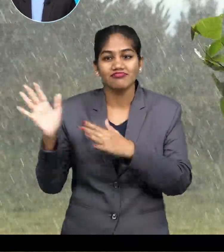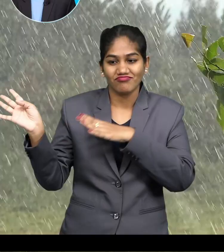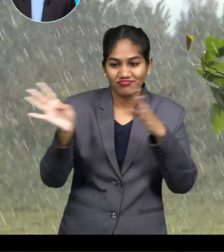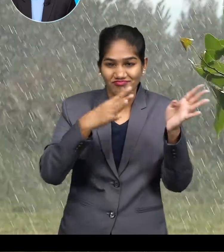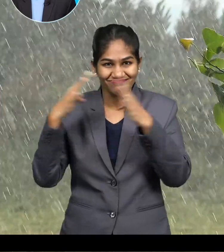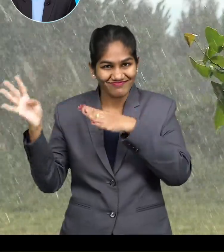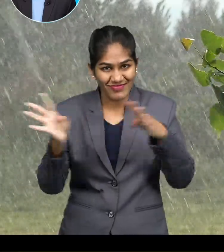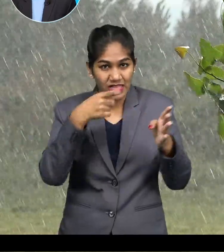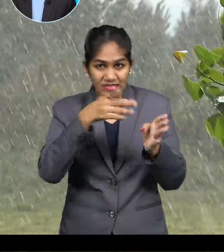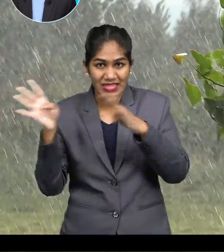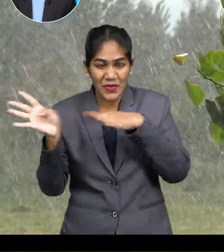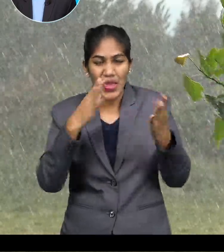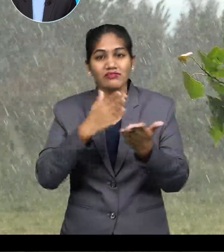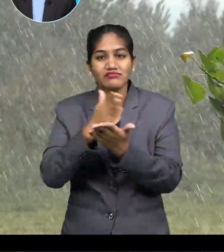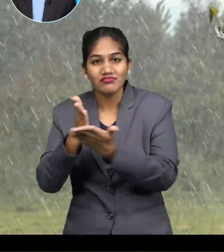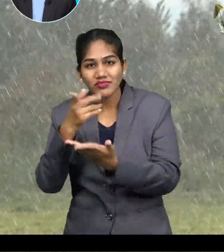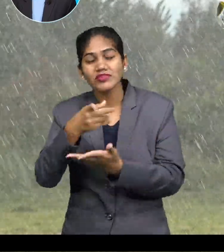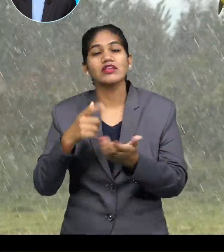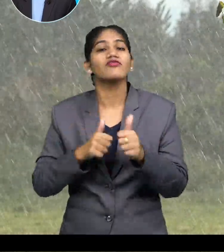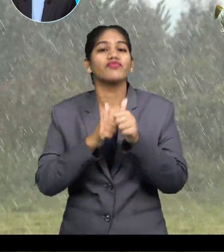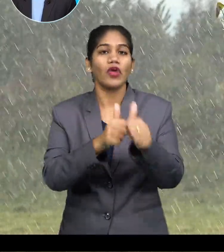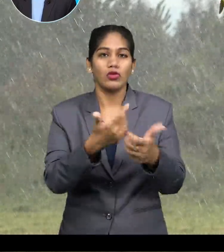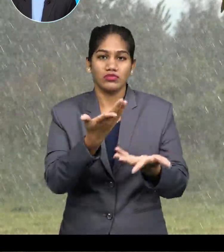wind patterns.